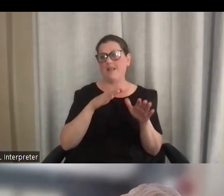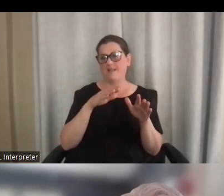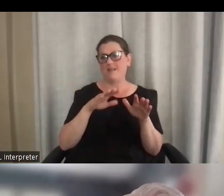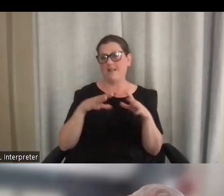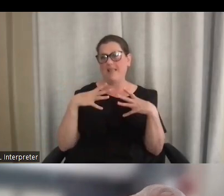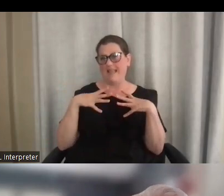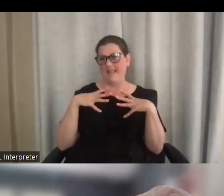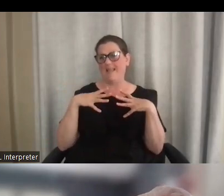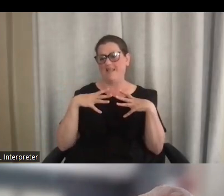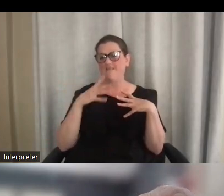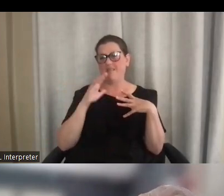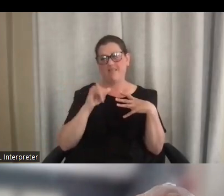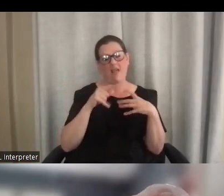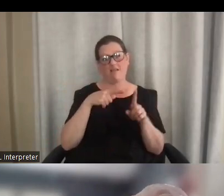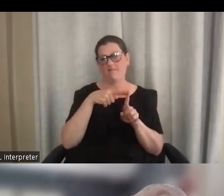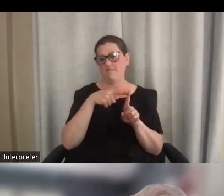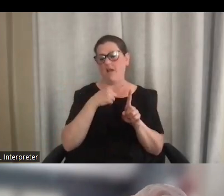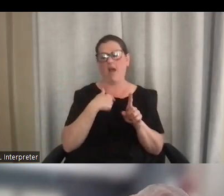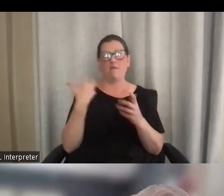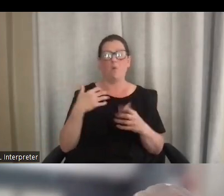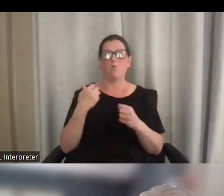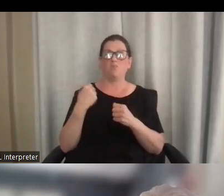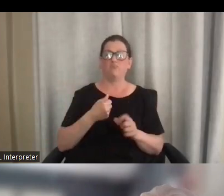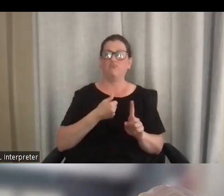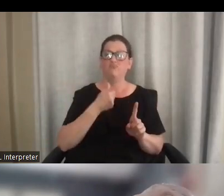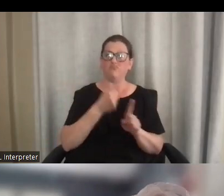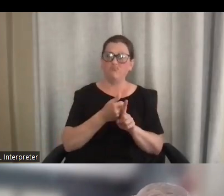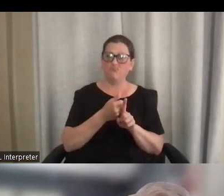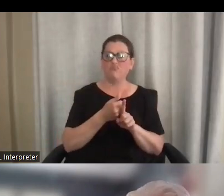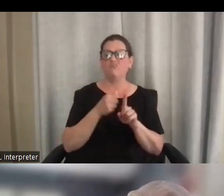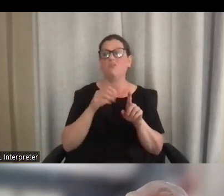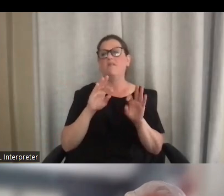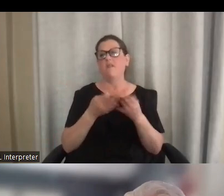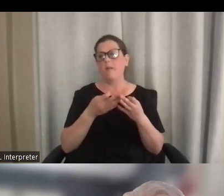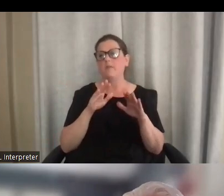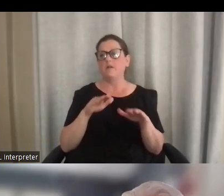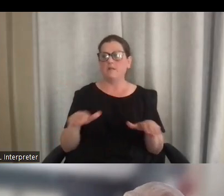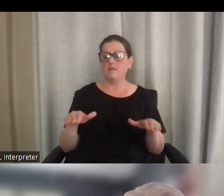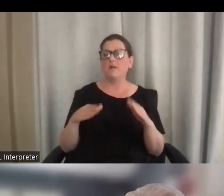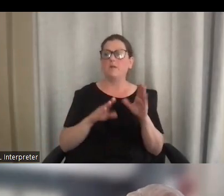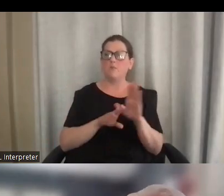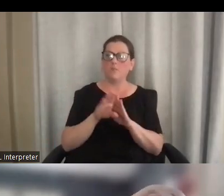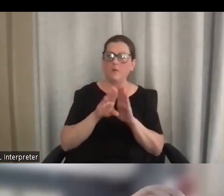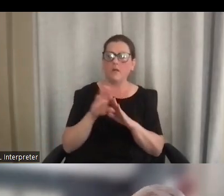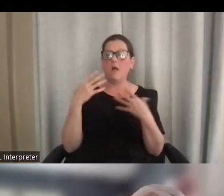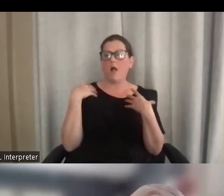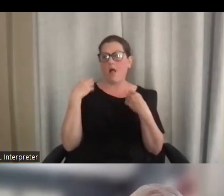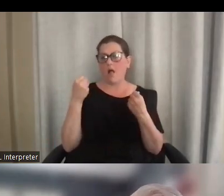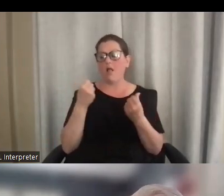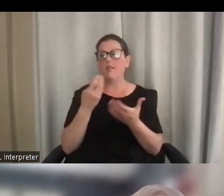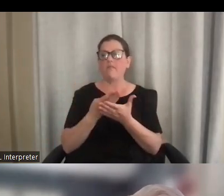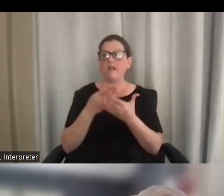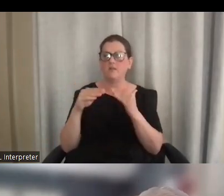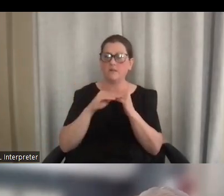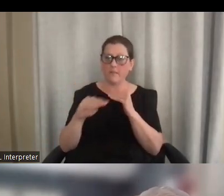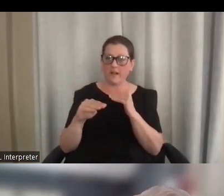others that is shown to have great impact on family and child development, well-being, financial stability, etc. Some of those health